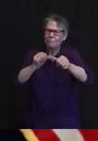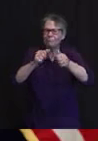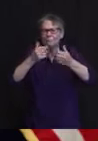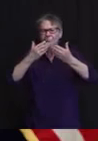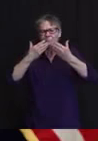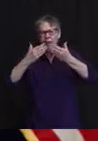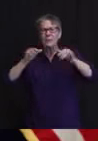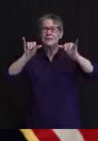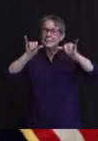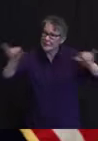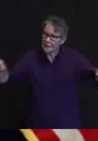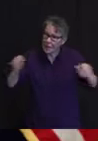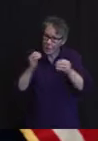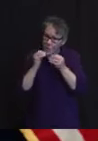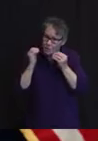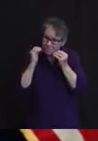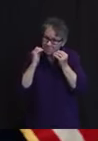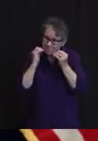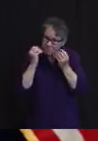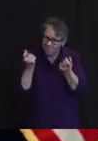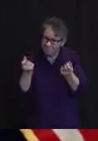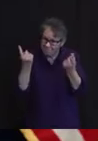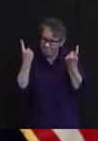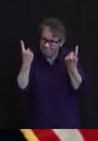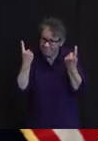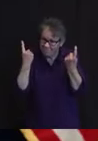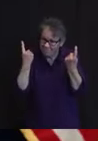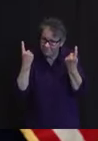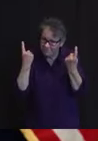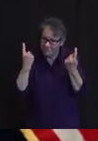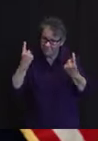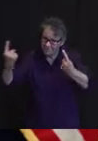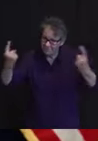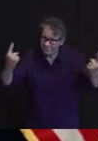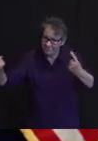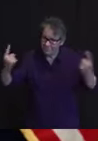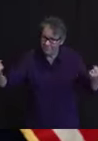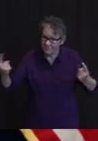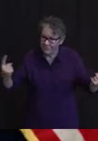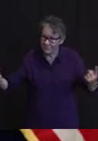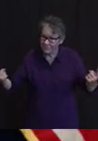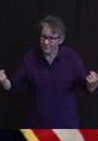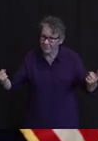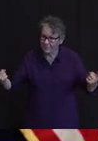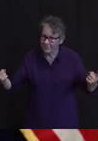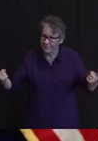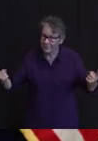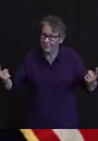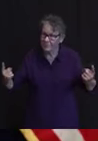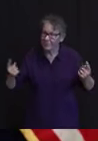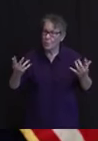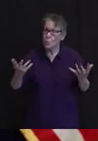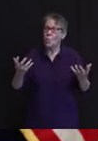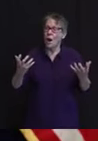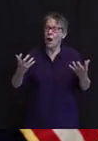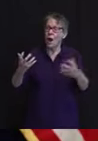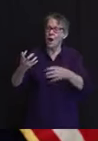the back of this thing. And once we've cracked the back of it, we can begin slowly but surely